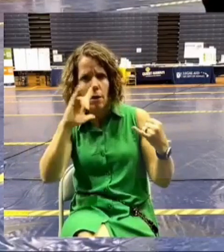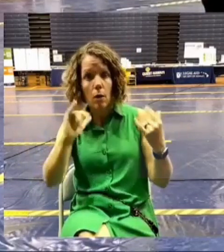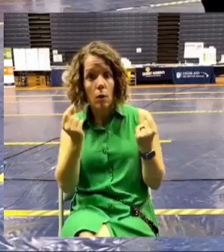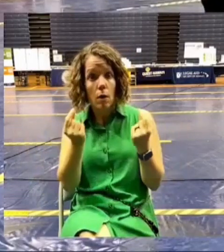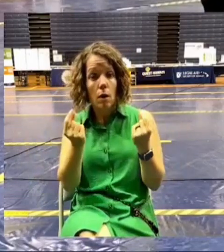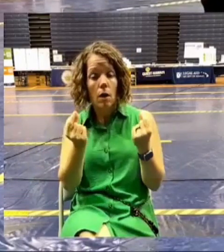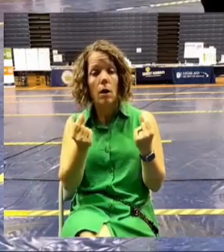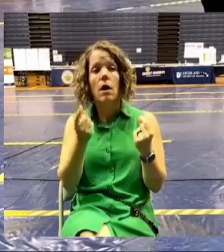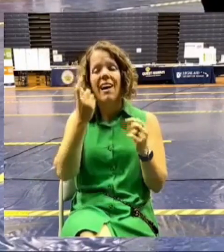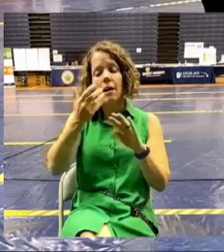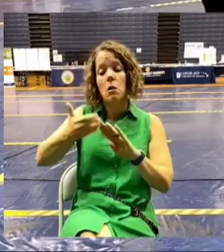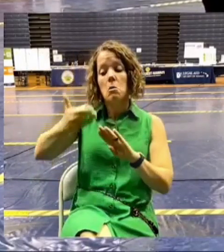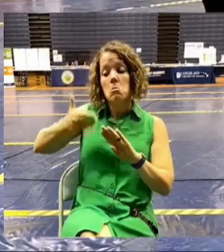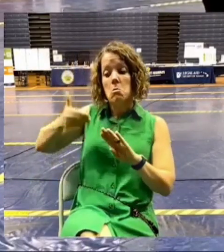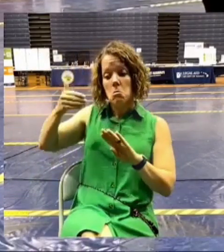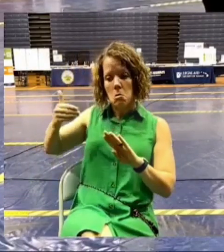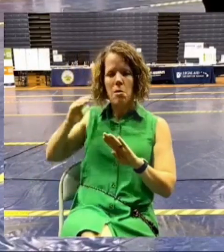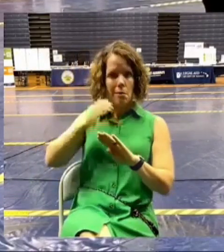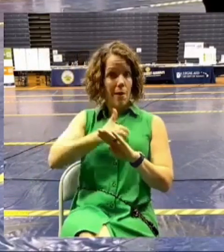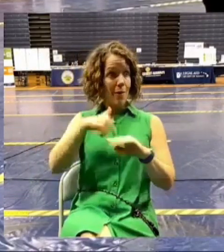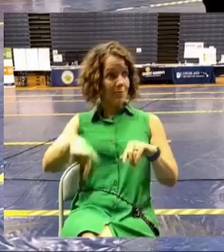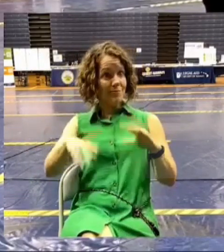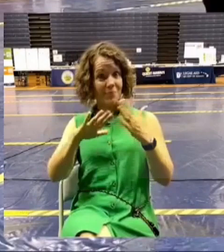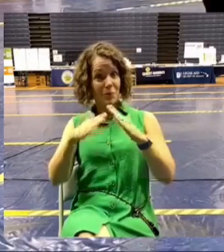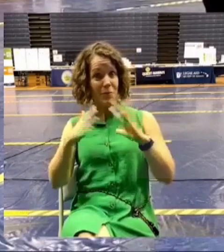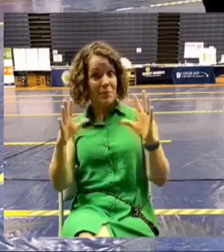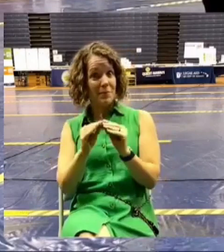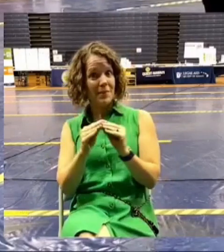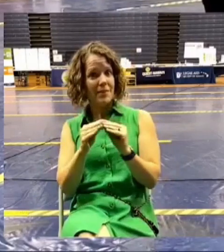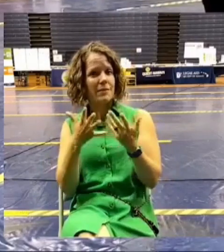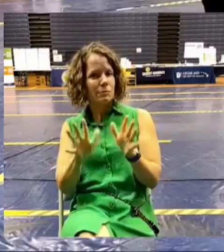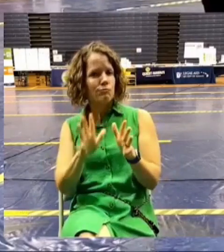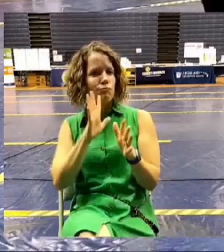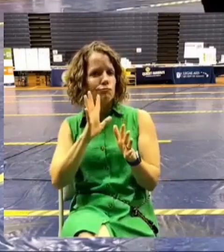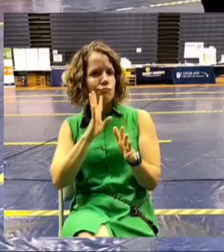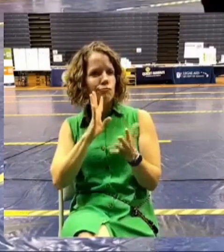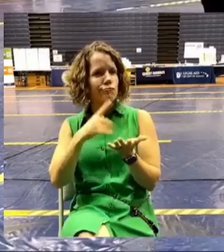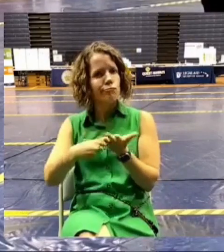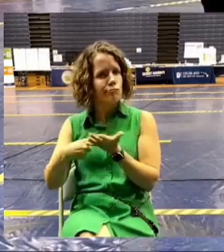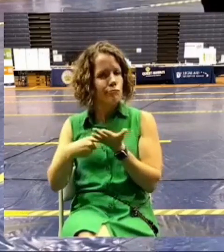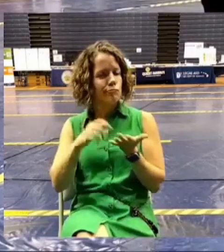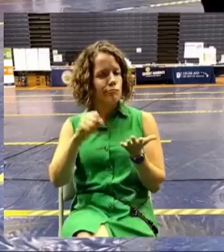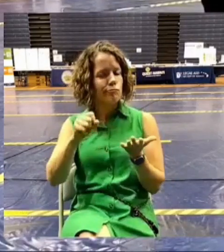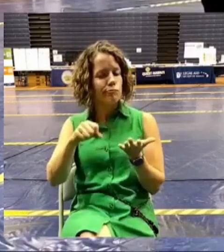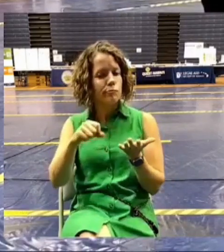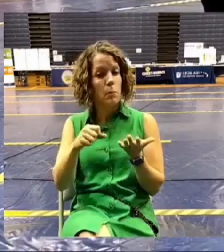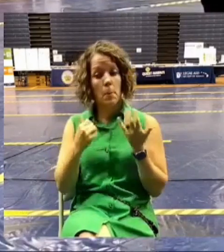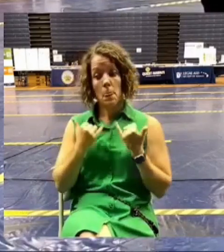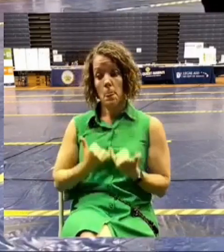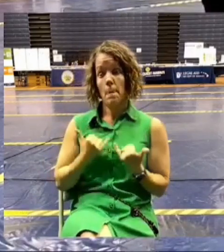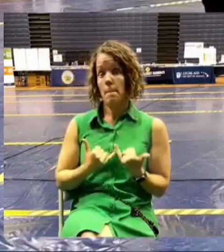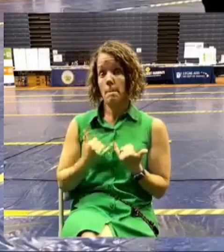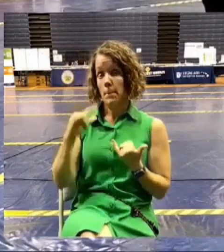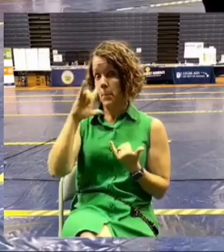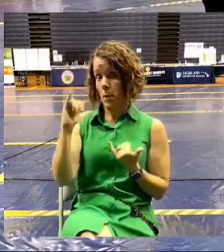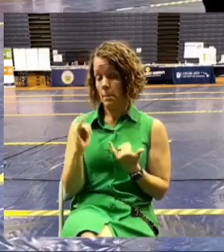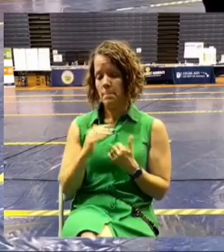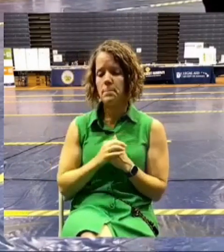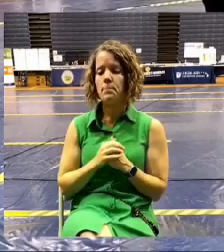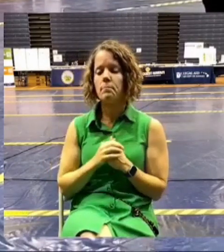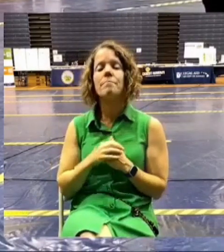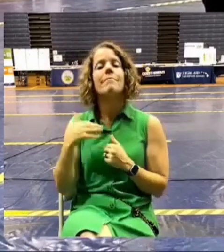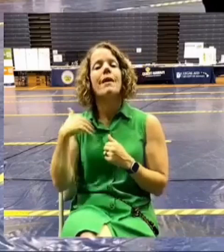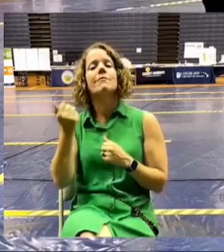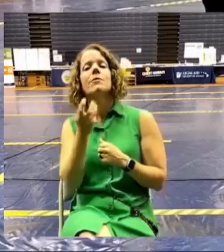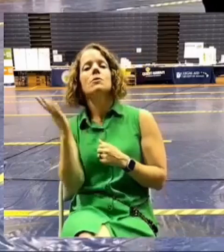cover this in some of the previous community meetings, but we are evaluating vendors at the